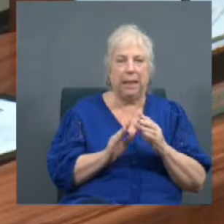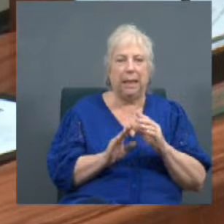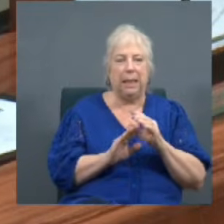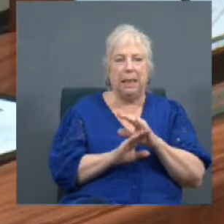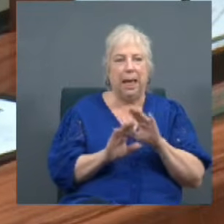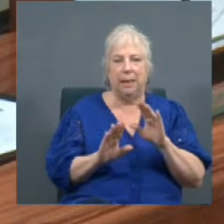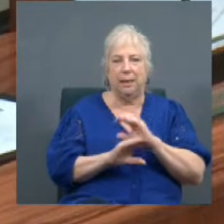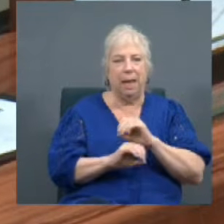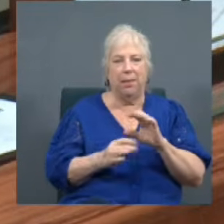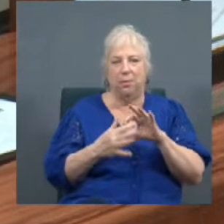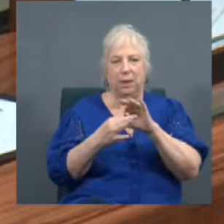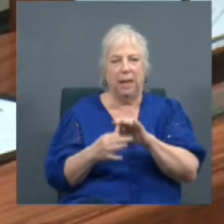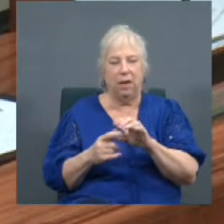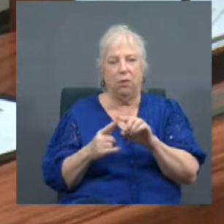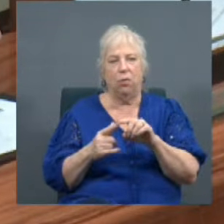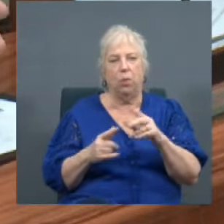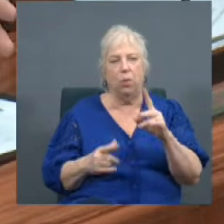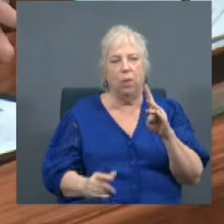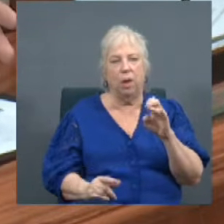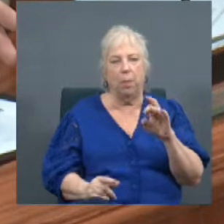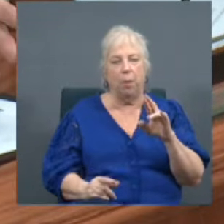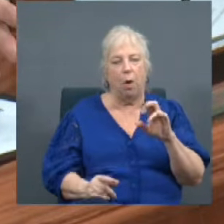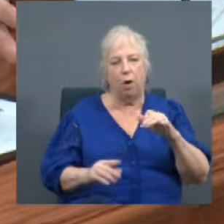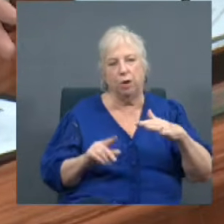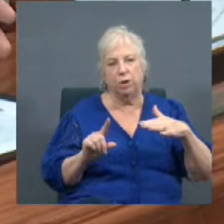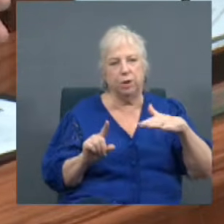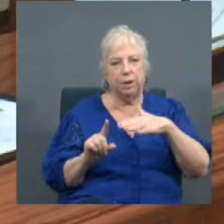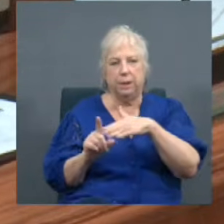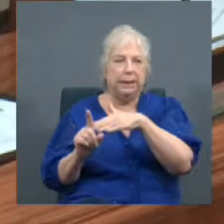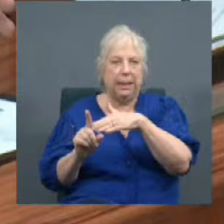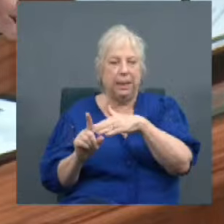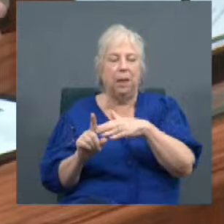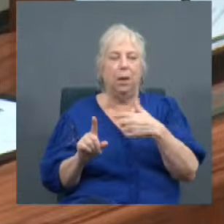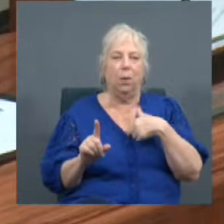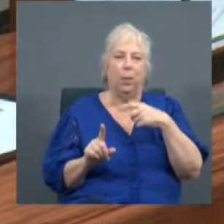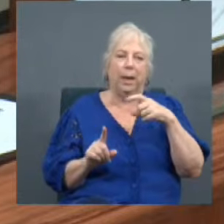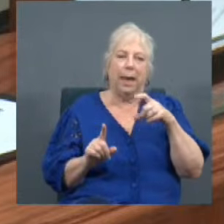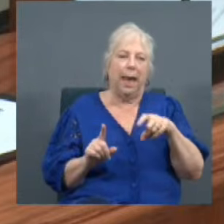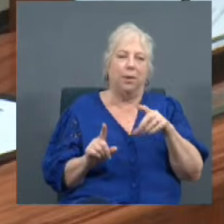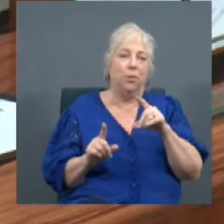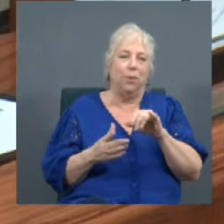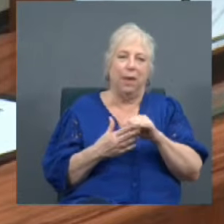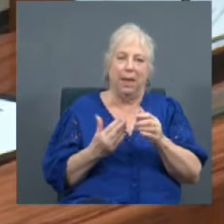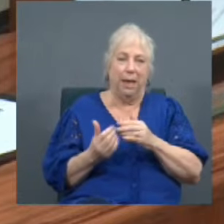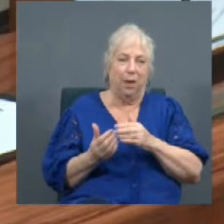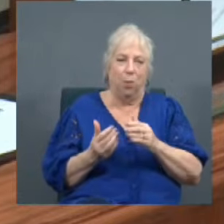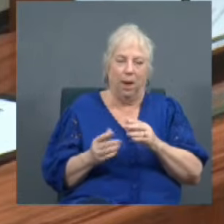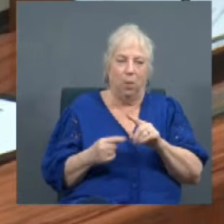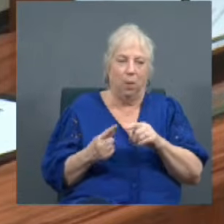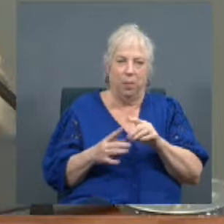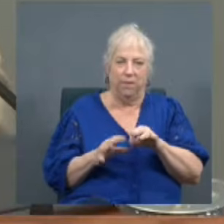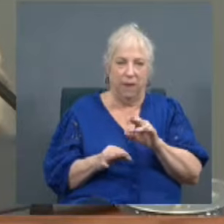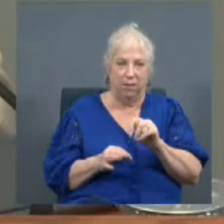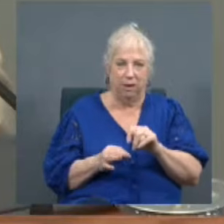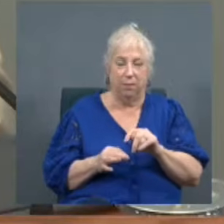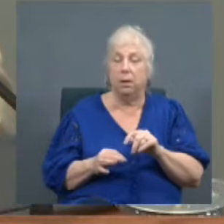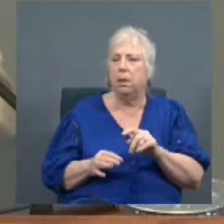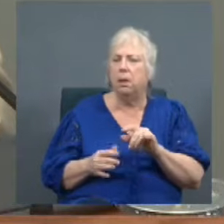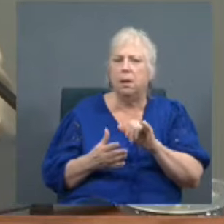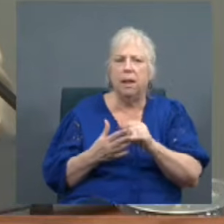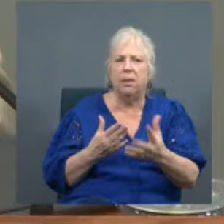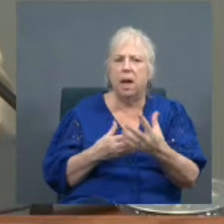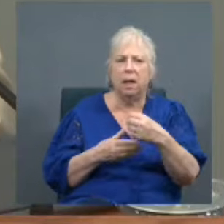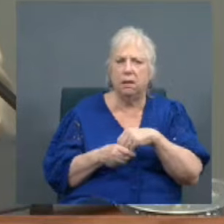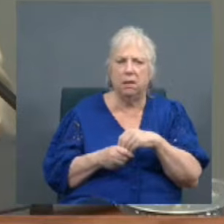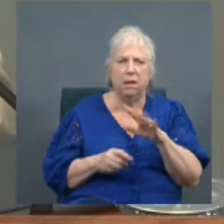hit by the barge. We were going to end up having to do that anyway, as soon as we found out about it. so is that not included in